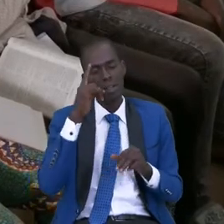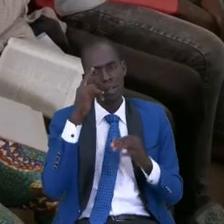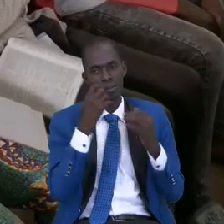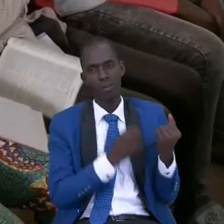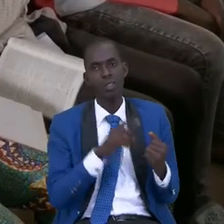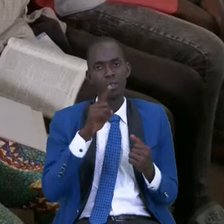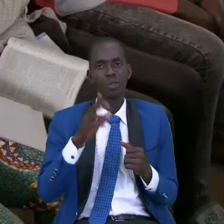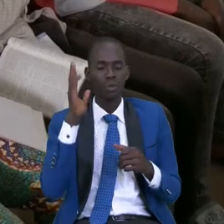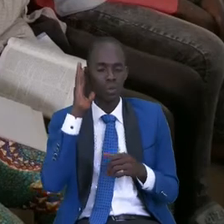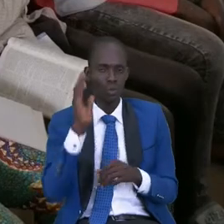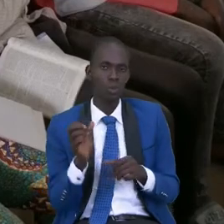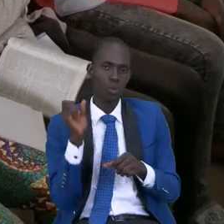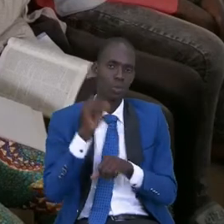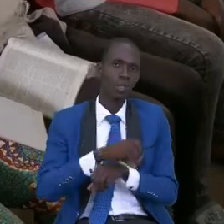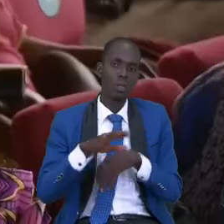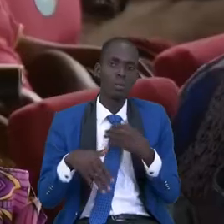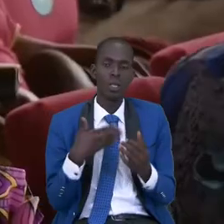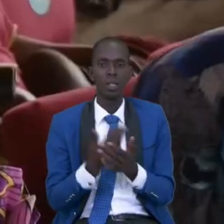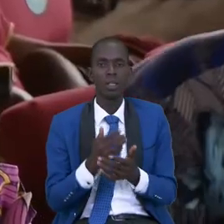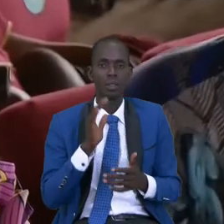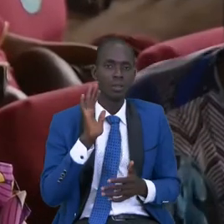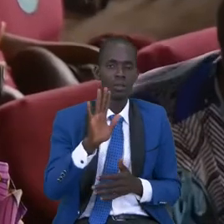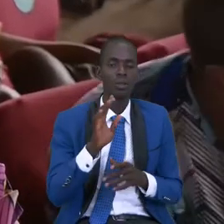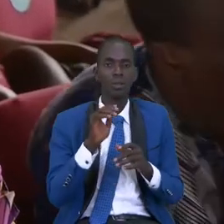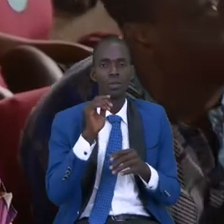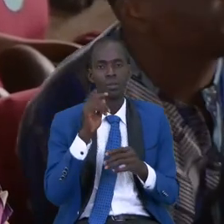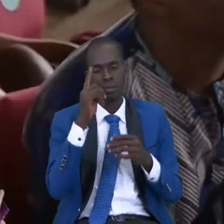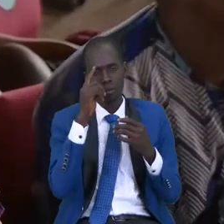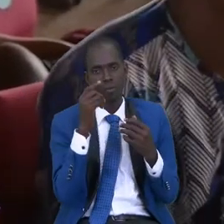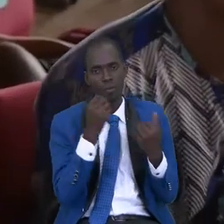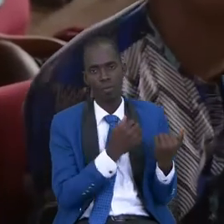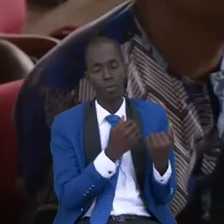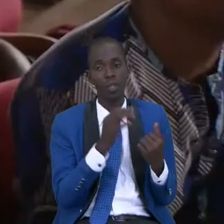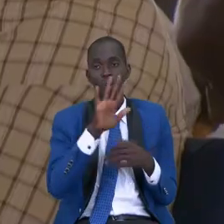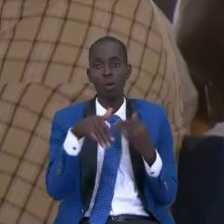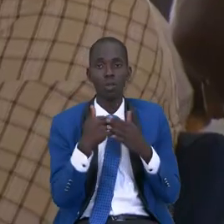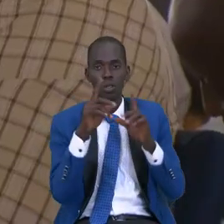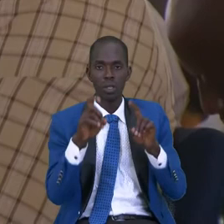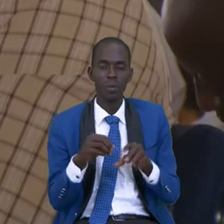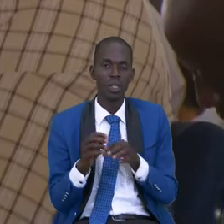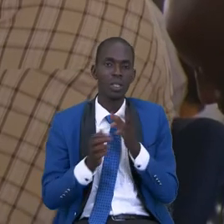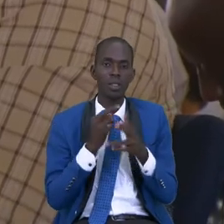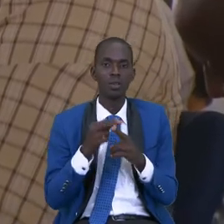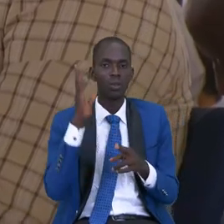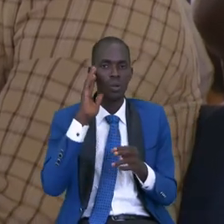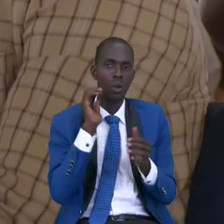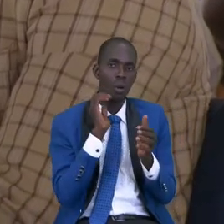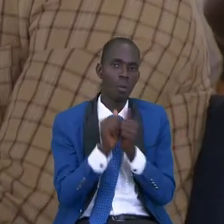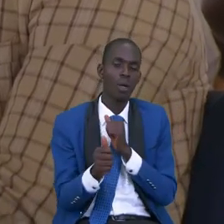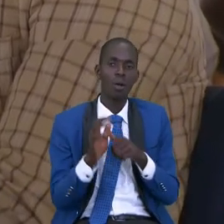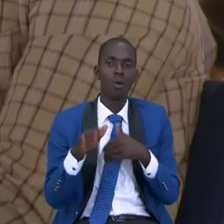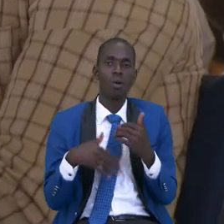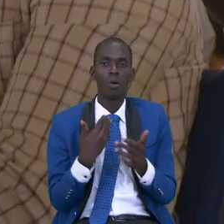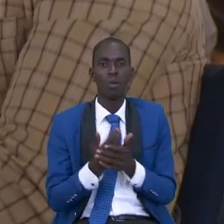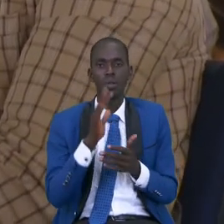will pass all your tests. You will pass all your trials because